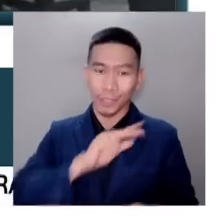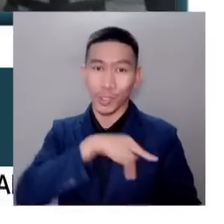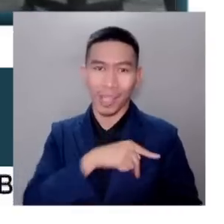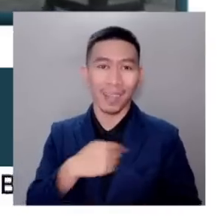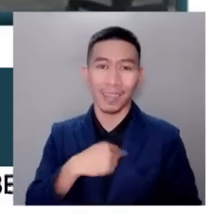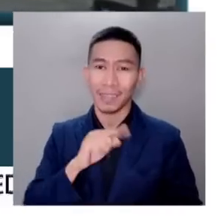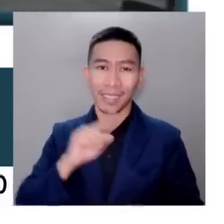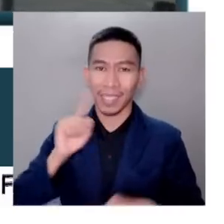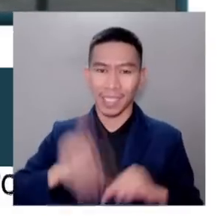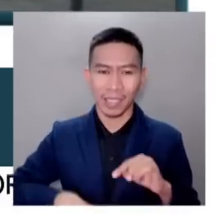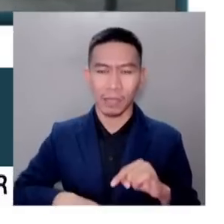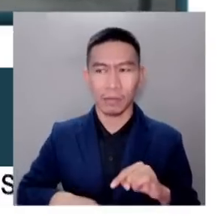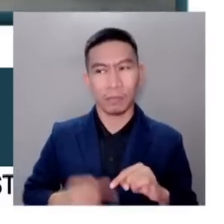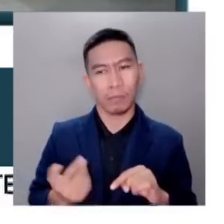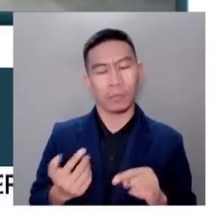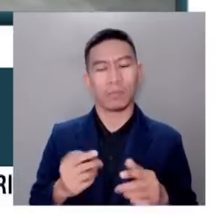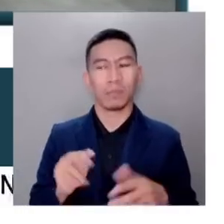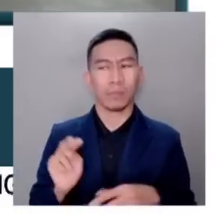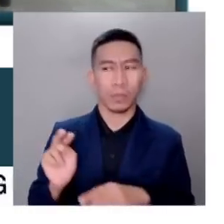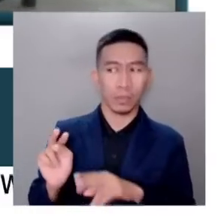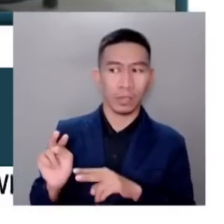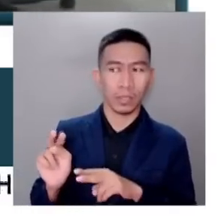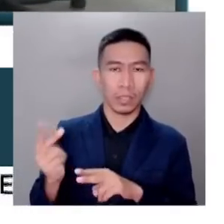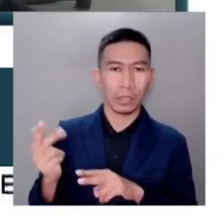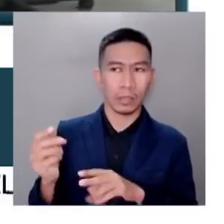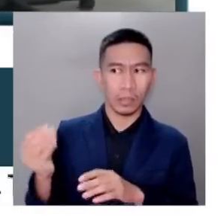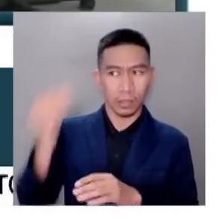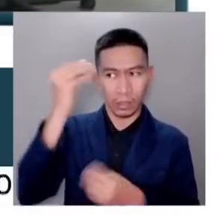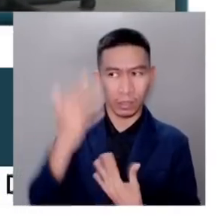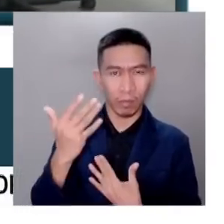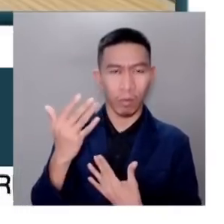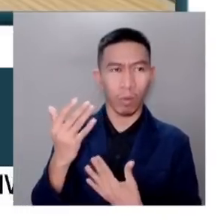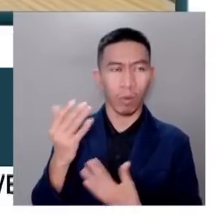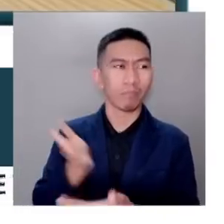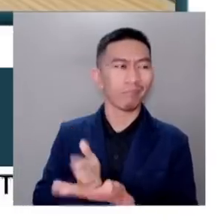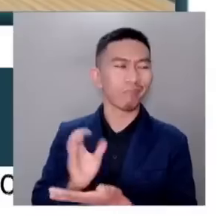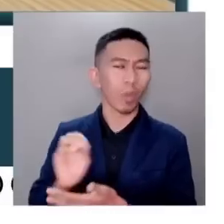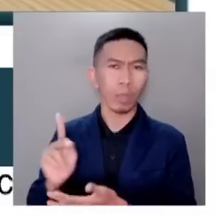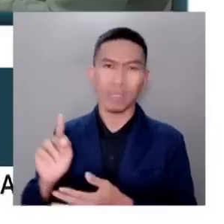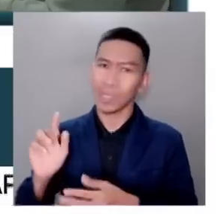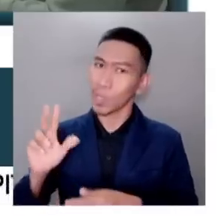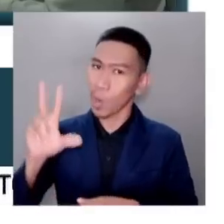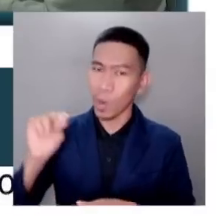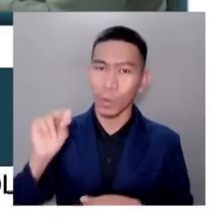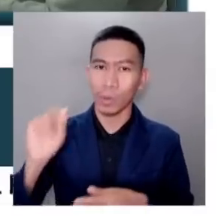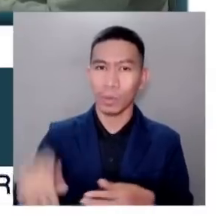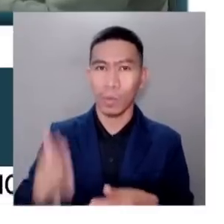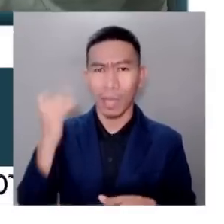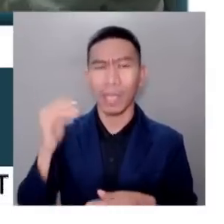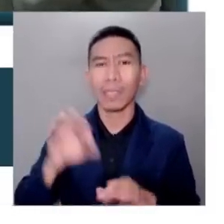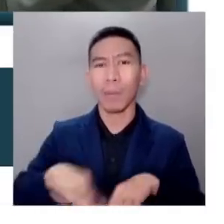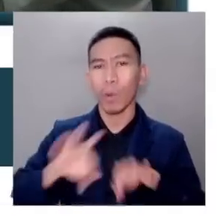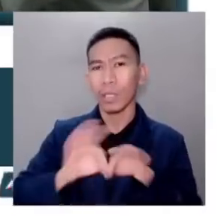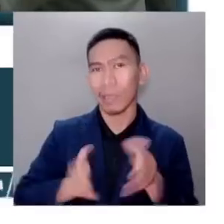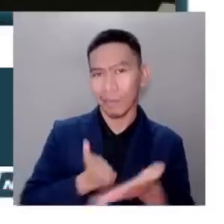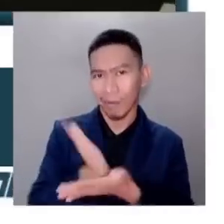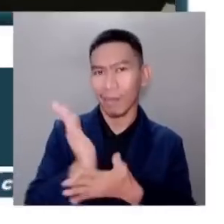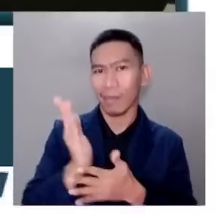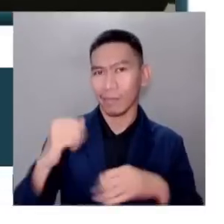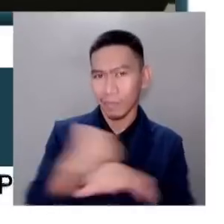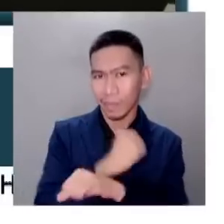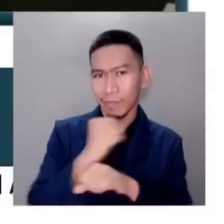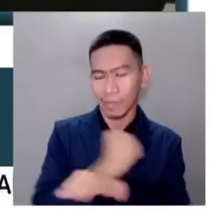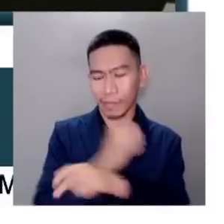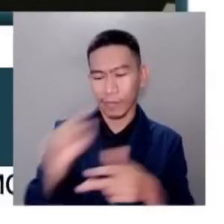look at that and say it's all right, because it gives up our rights. And then I think finally, the last part of this is that